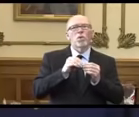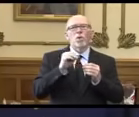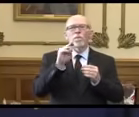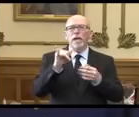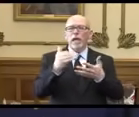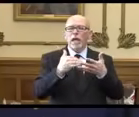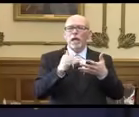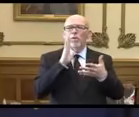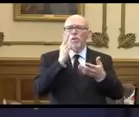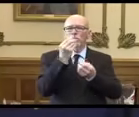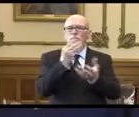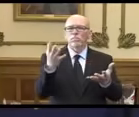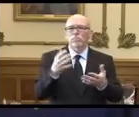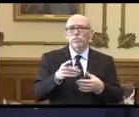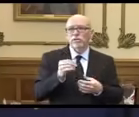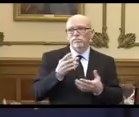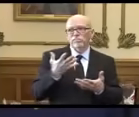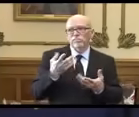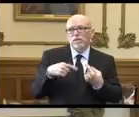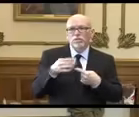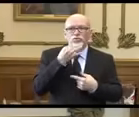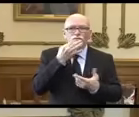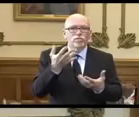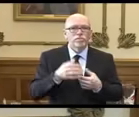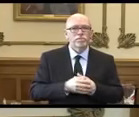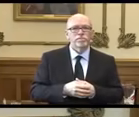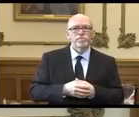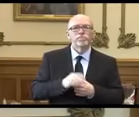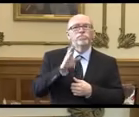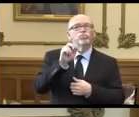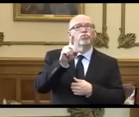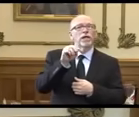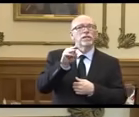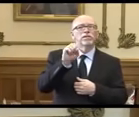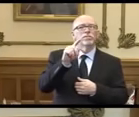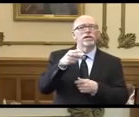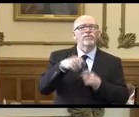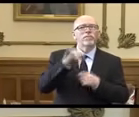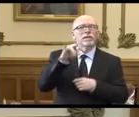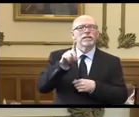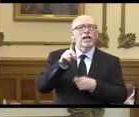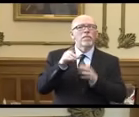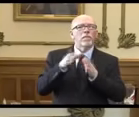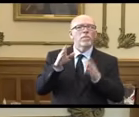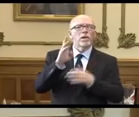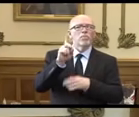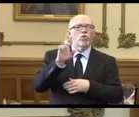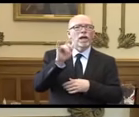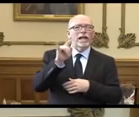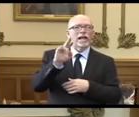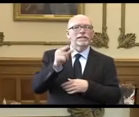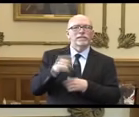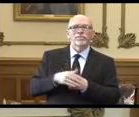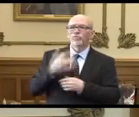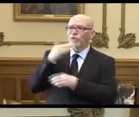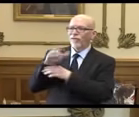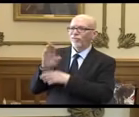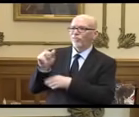And that's just right around the corner. Brandon Smith, Indiana Public Broadcasting. Afternoon, Brandon.